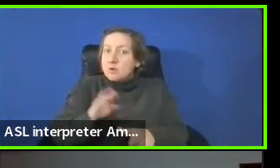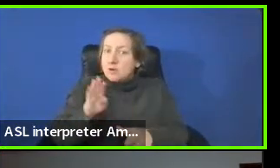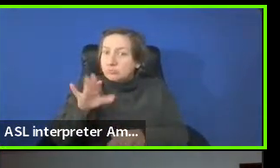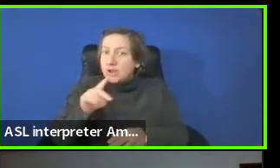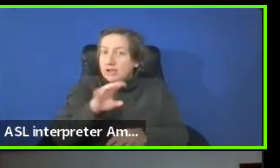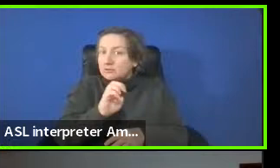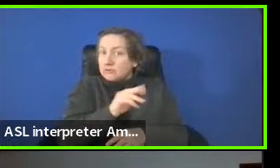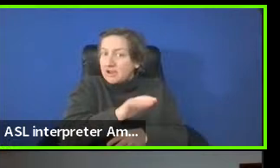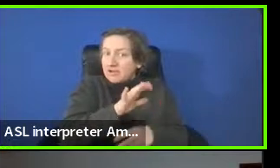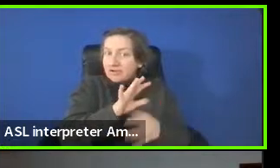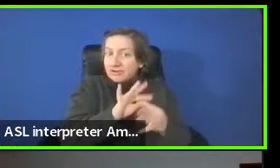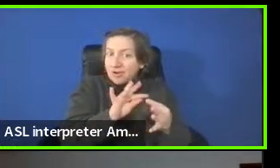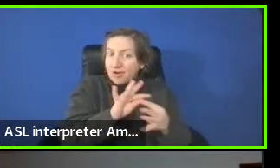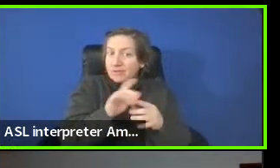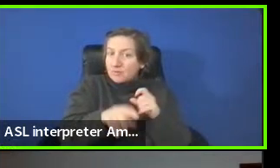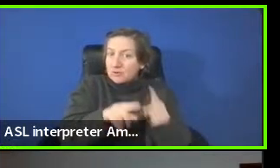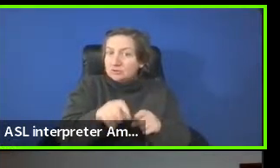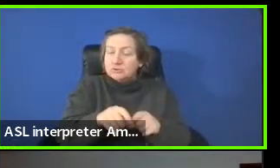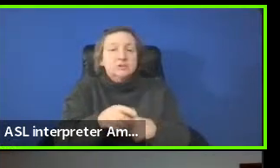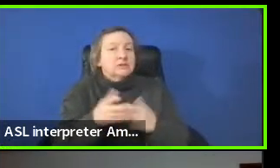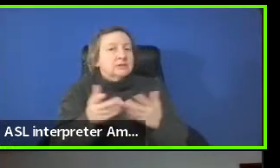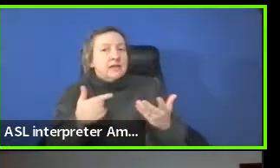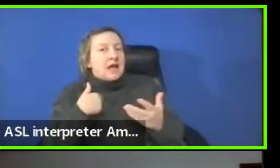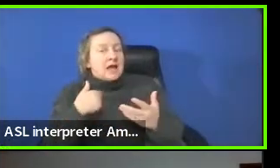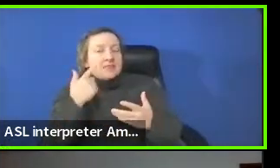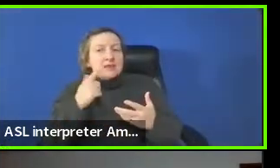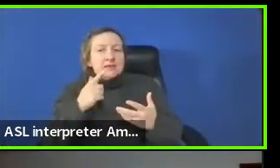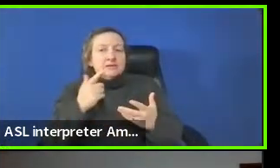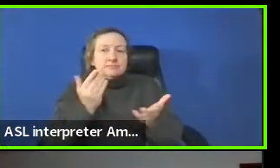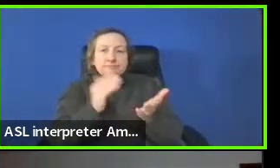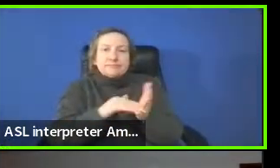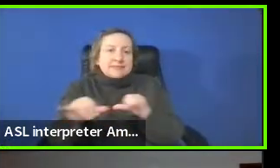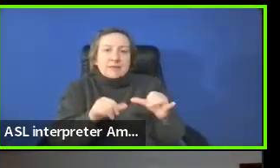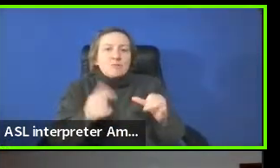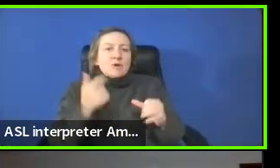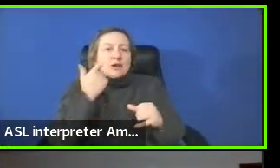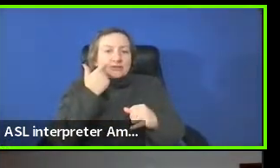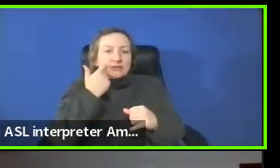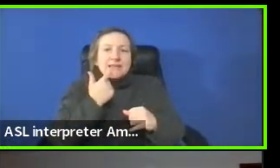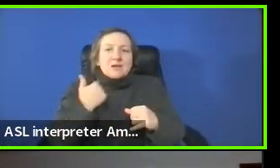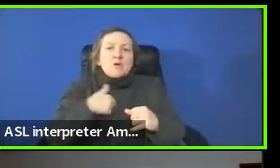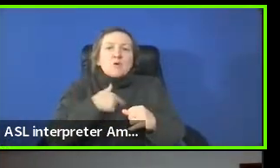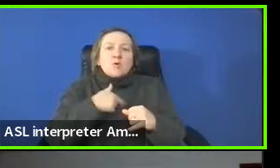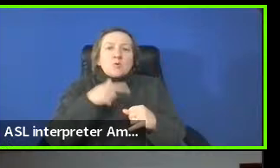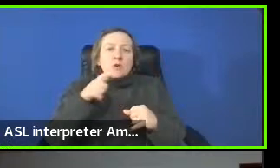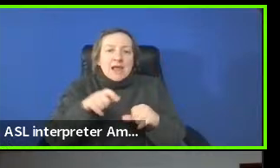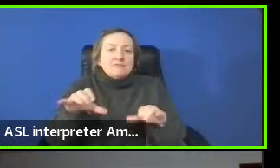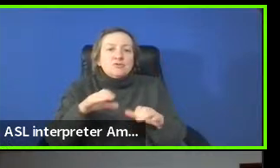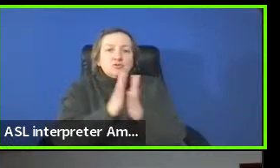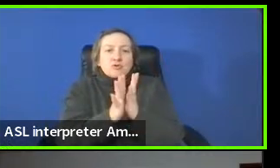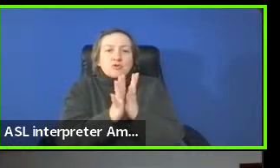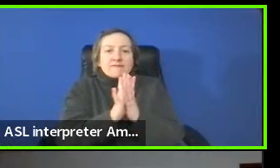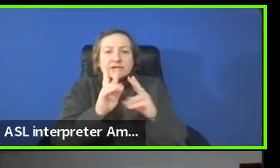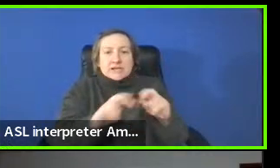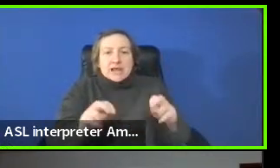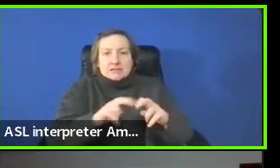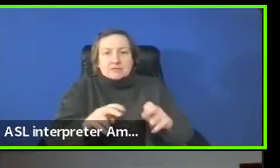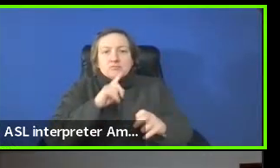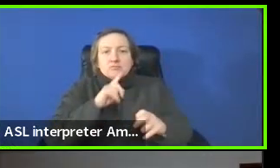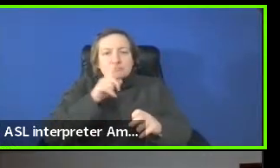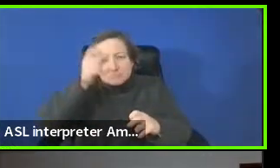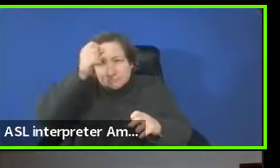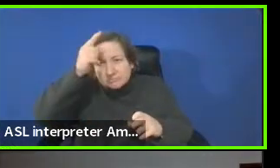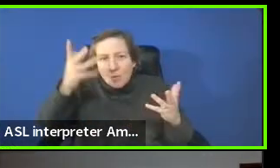comment question? Yeah, I think just a repeat of what I was just saying, we need to do that traffic analysis to understand those